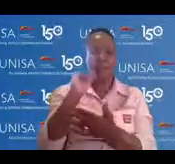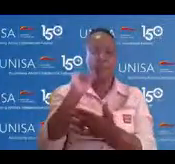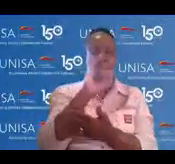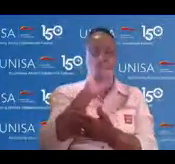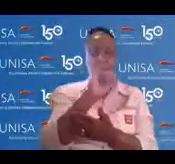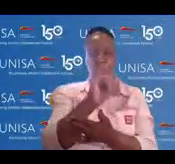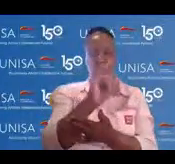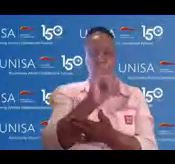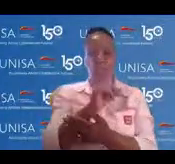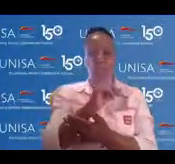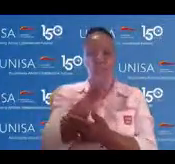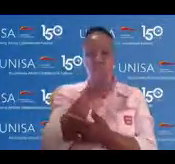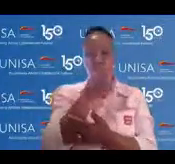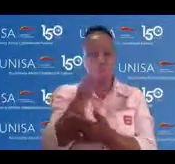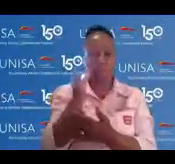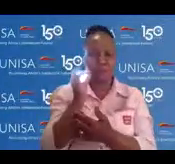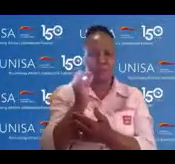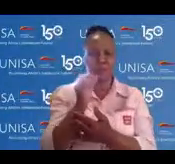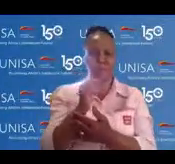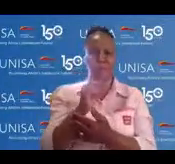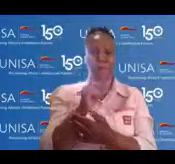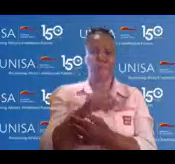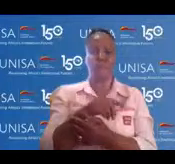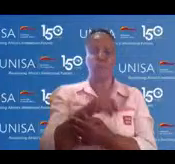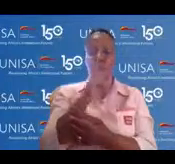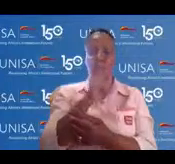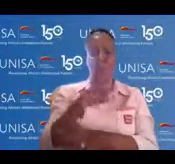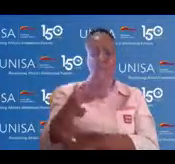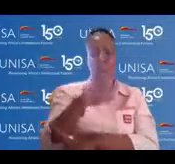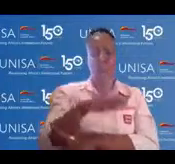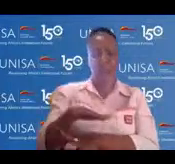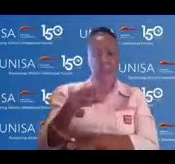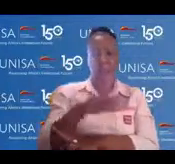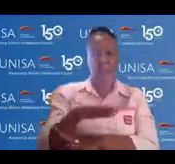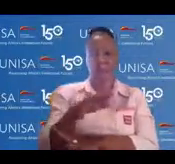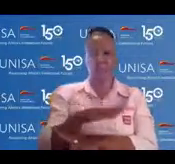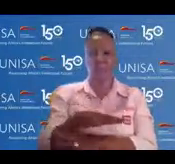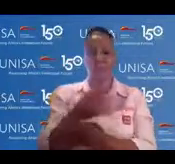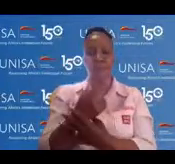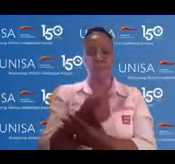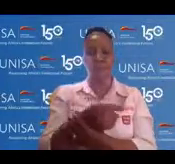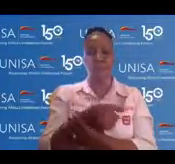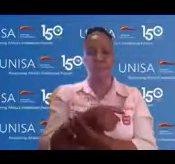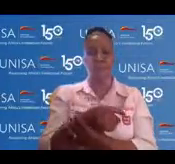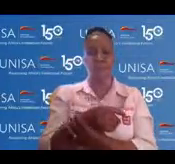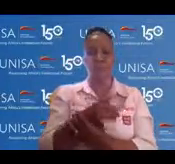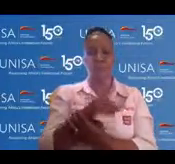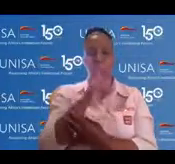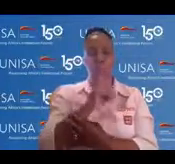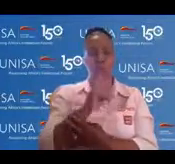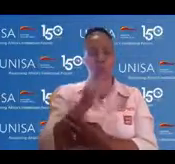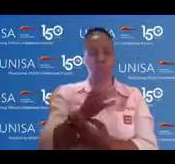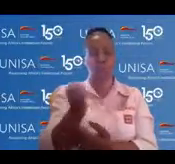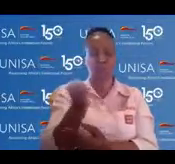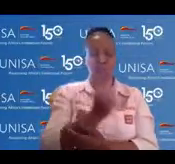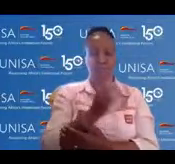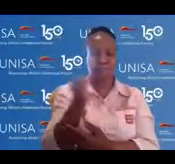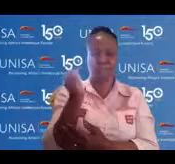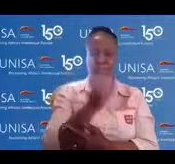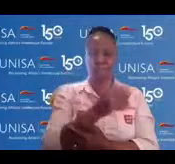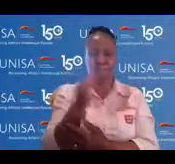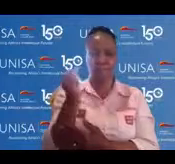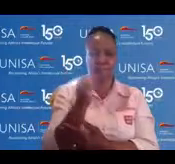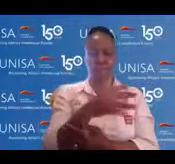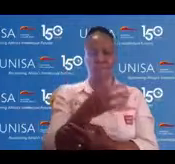a quiet space, quiet time. Quiet is coming up a lot. Find a quiet space.